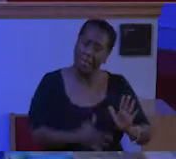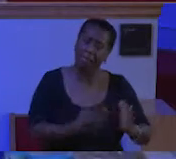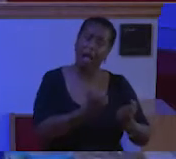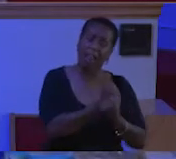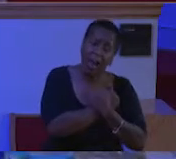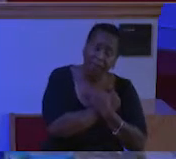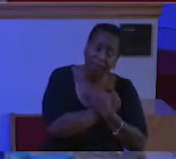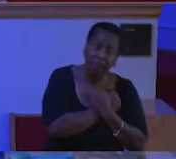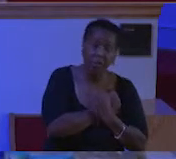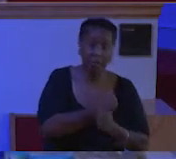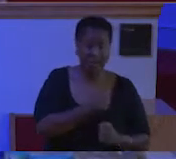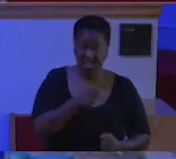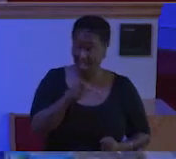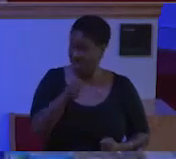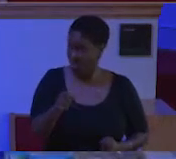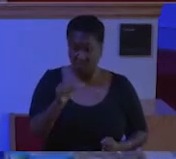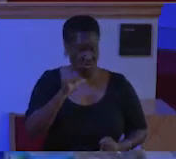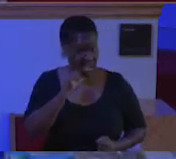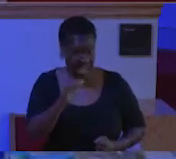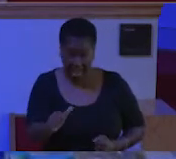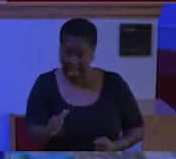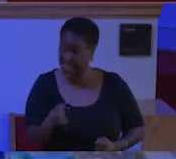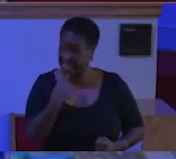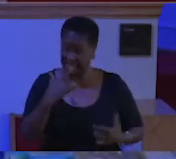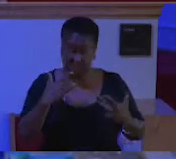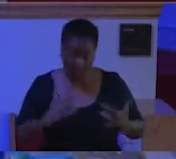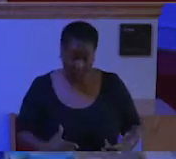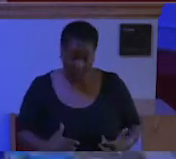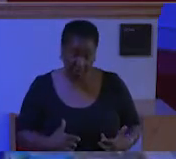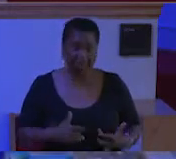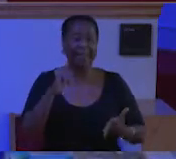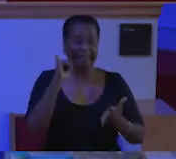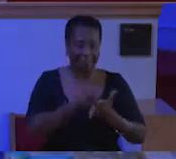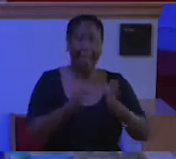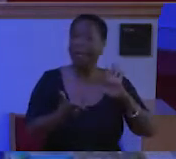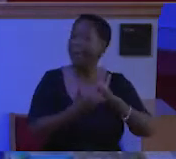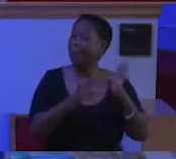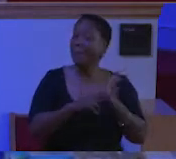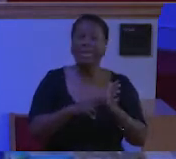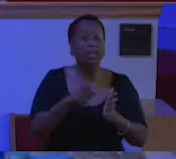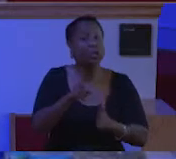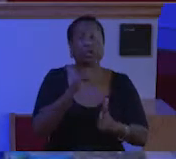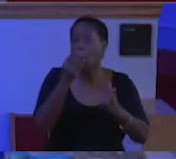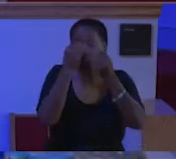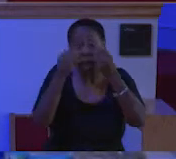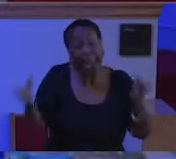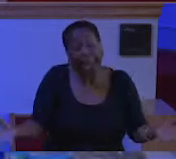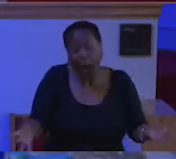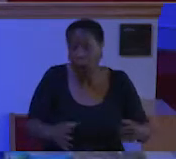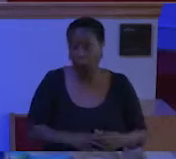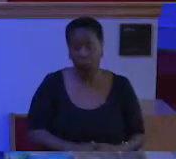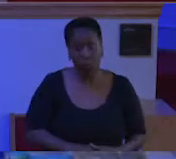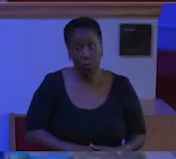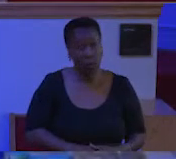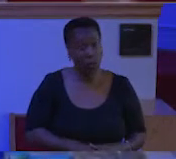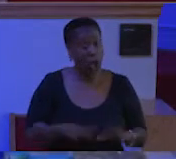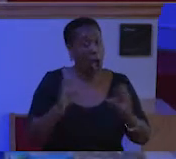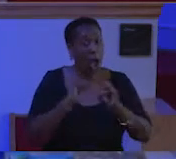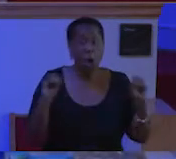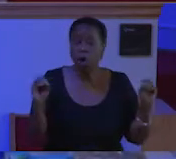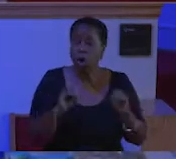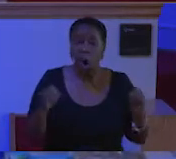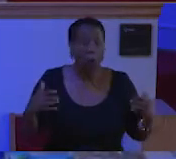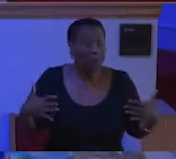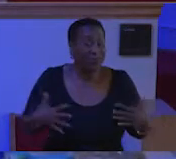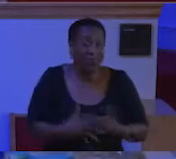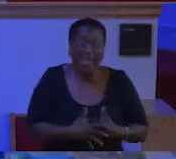you not to be disappointed is a sign that you really don't care. There is no feeling and